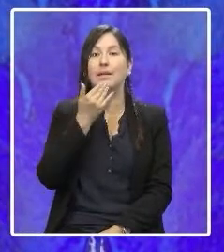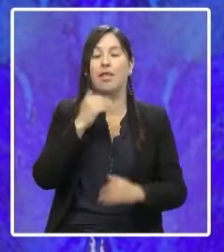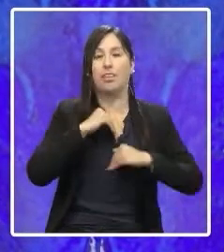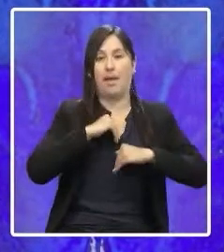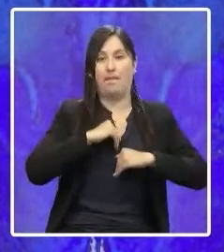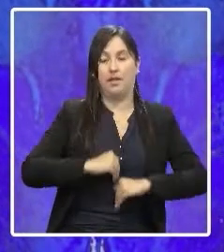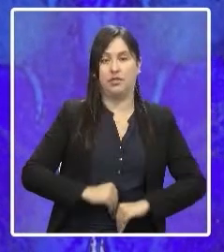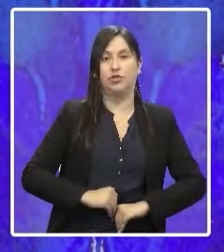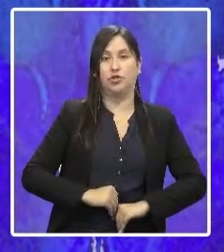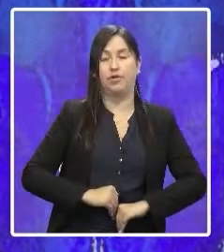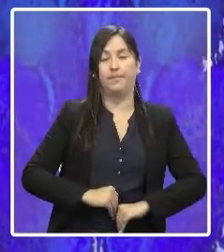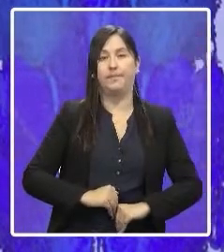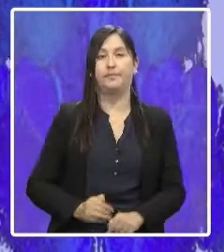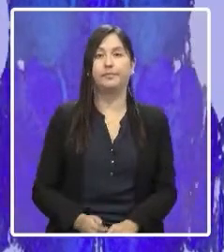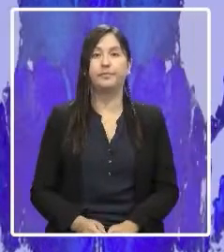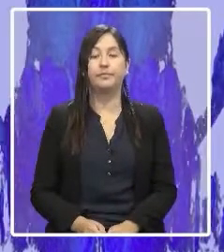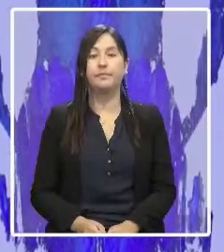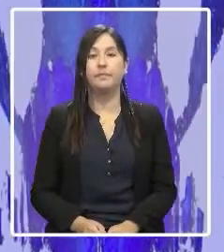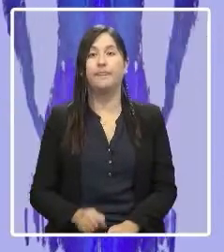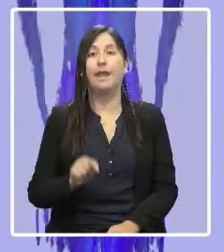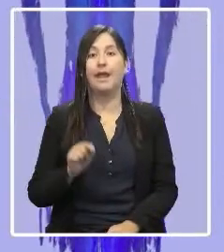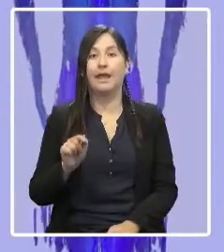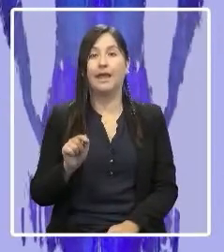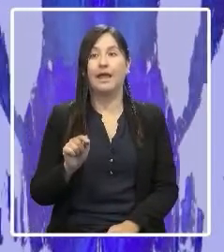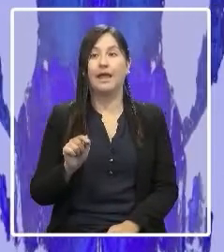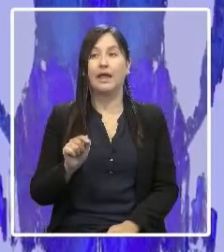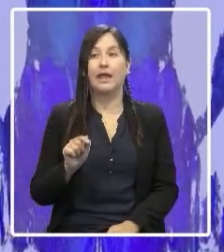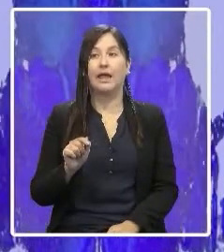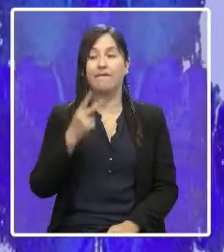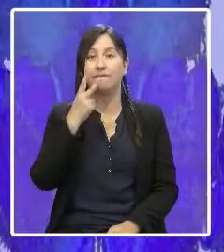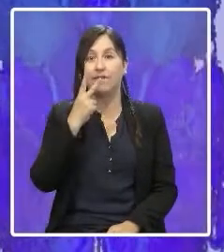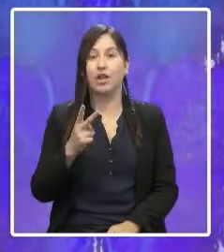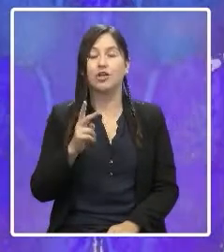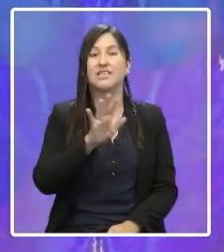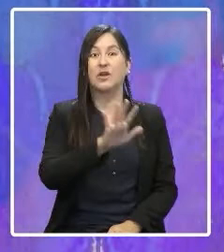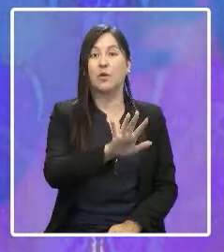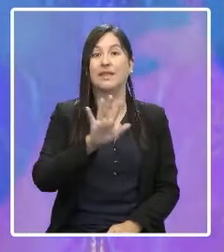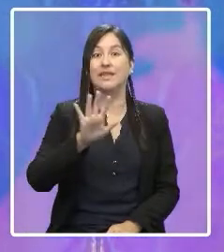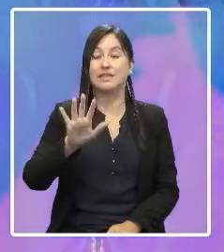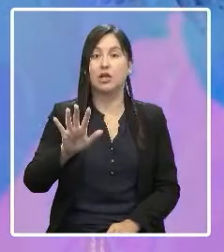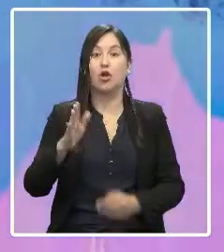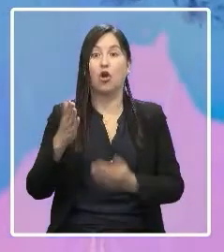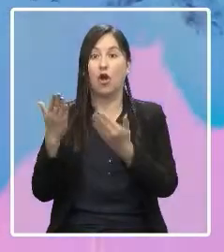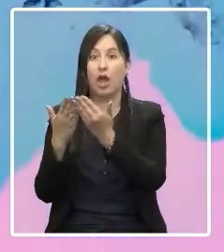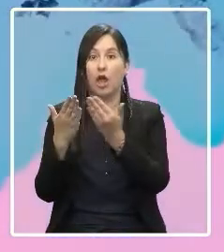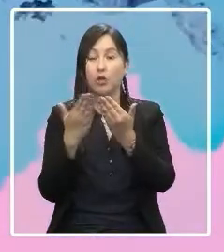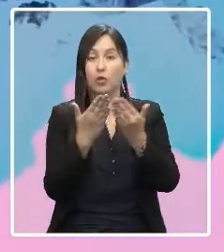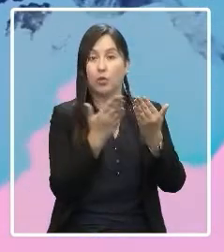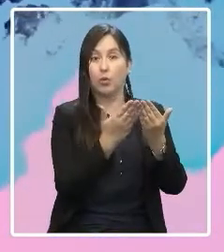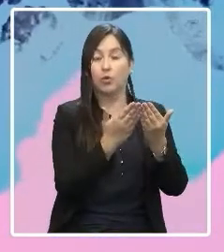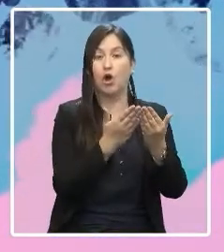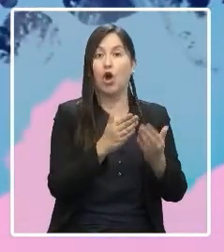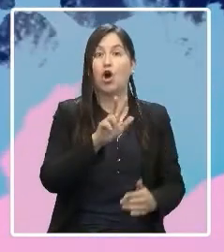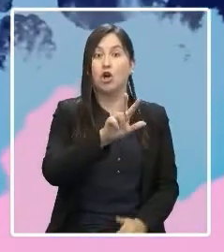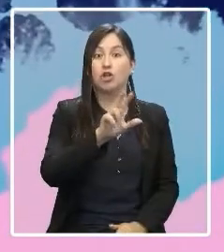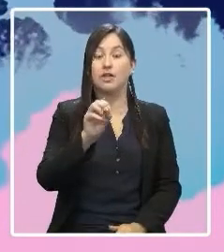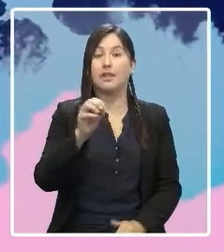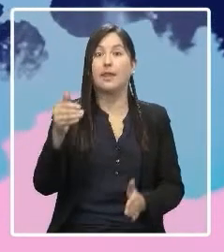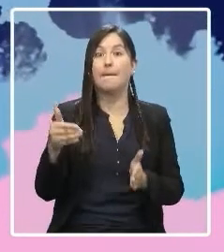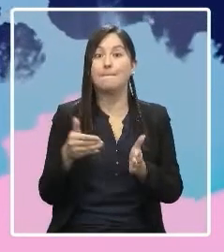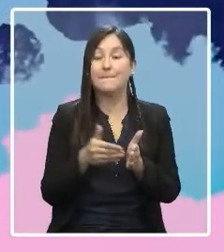different studies together with just over 80,000 individuals. And what they found that there was a very small positive